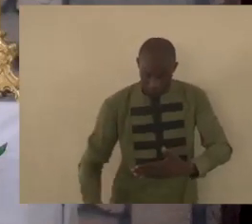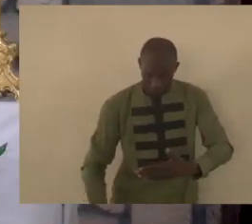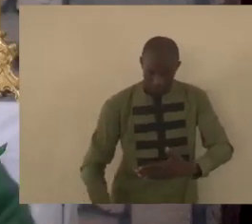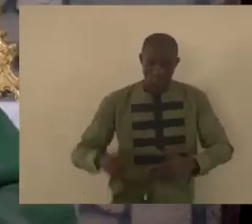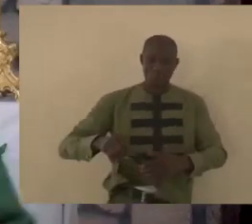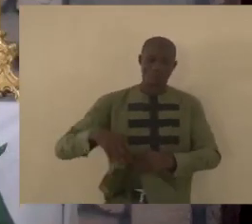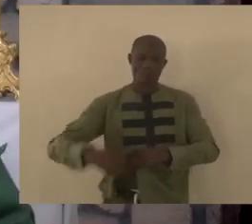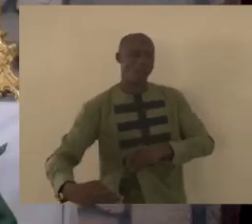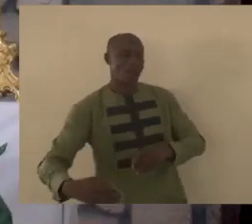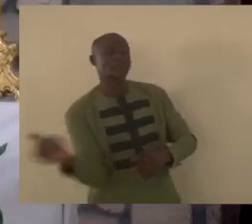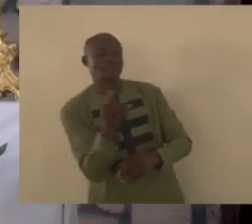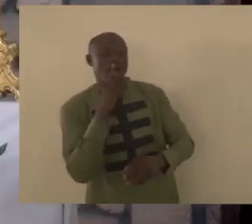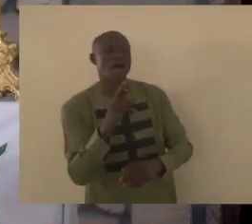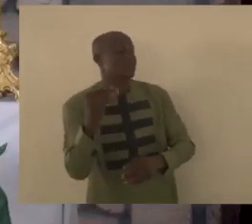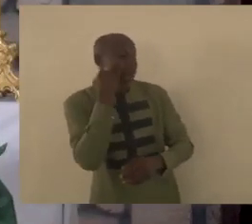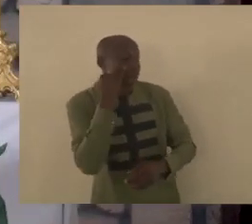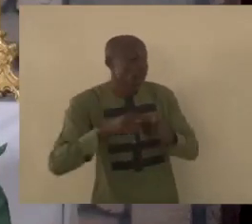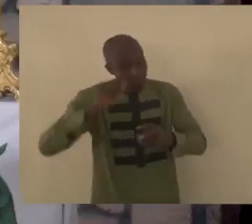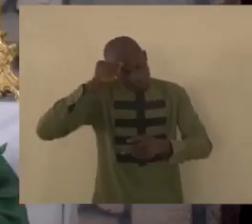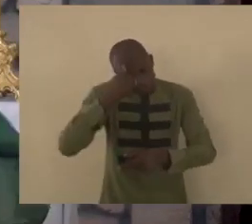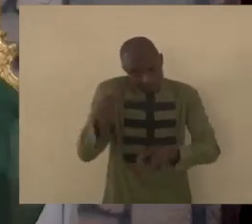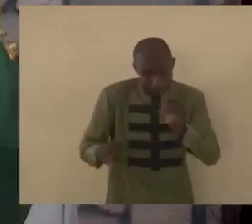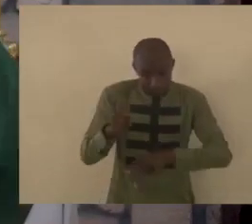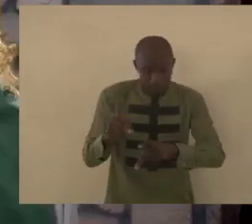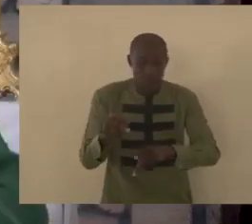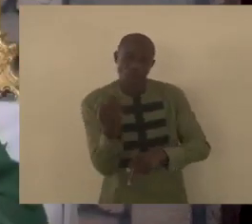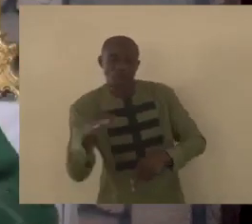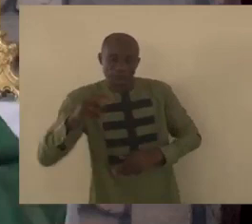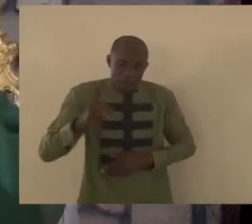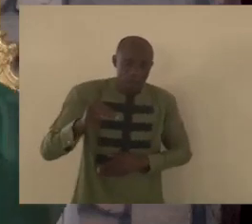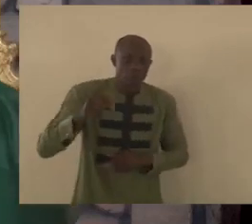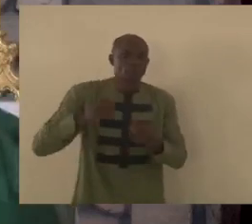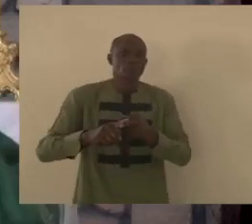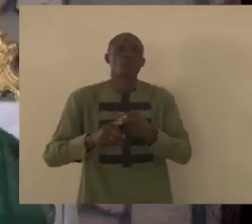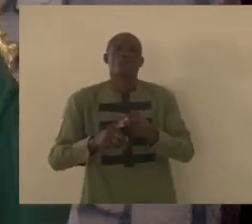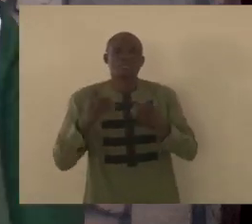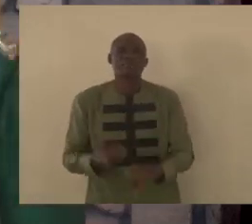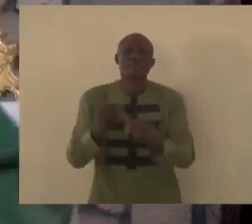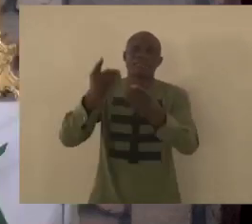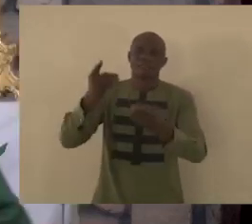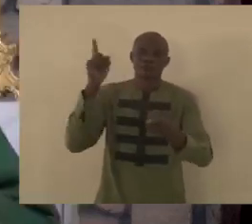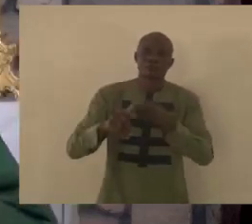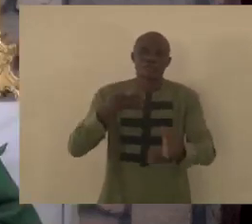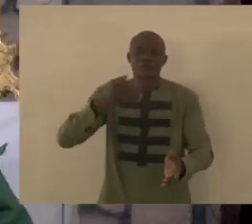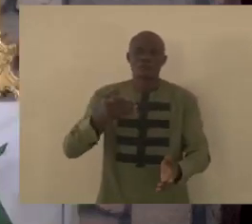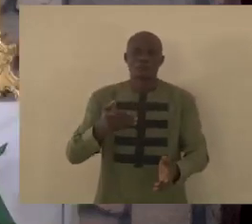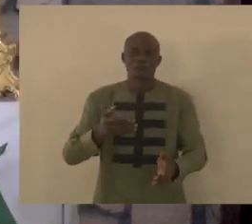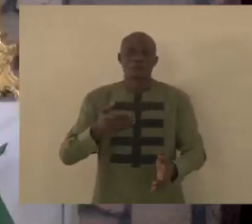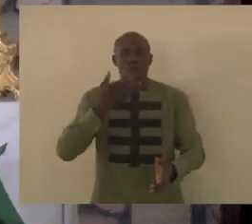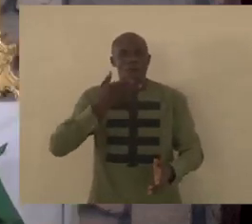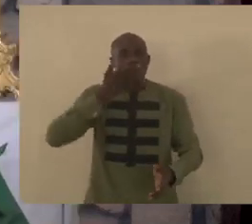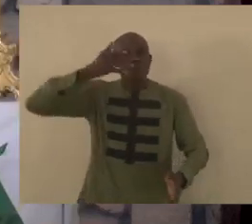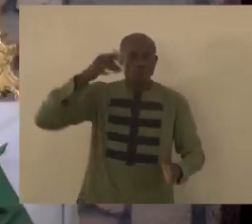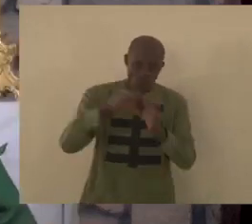at the bottom of their clothes. And the fringes are supposed to remind the people of the need for them to be committed to the